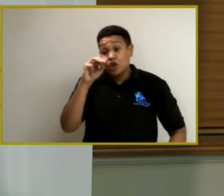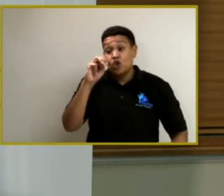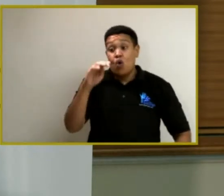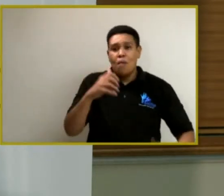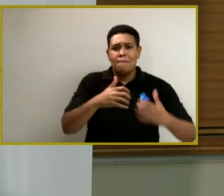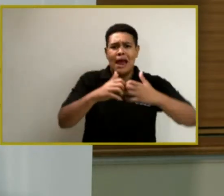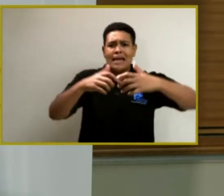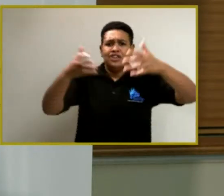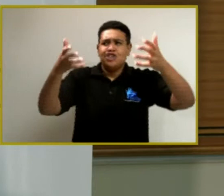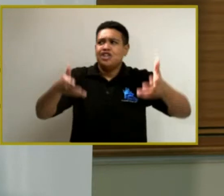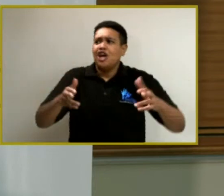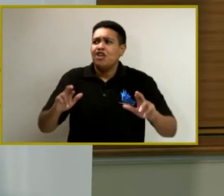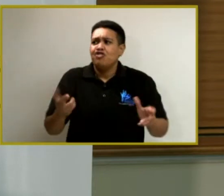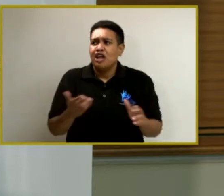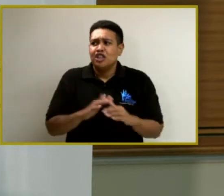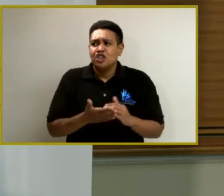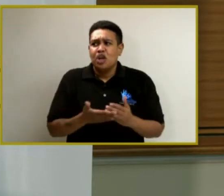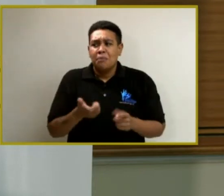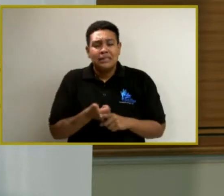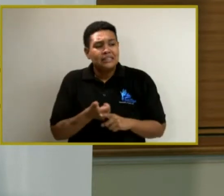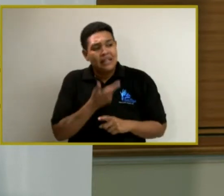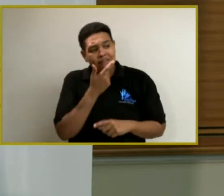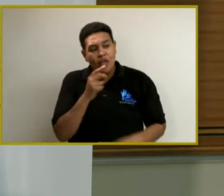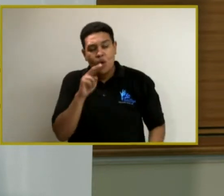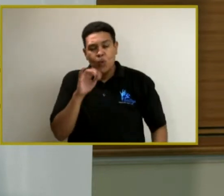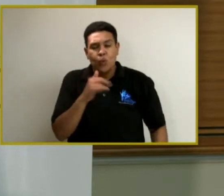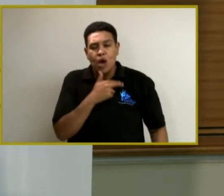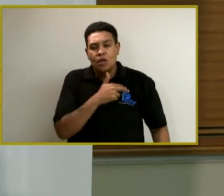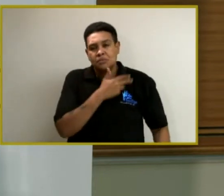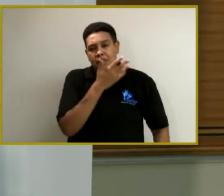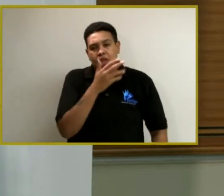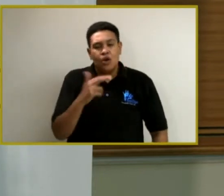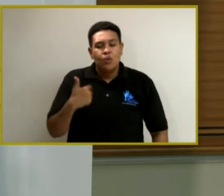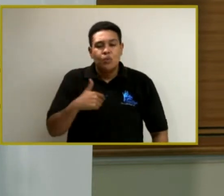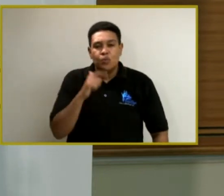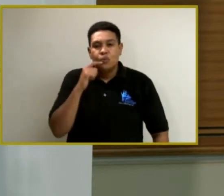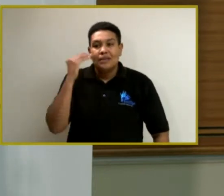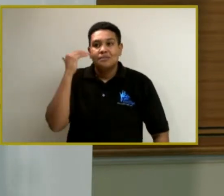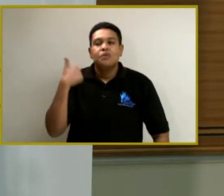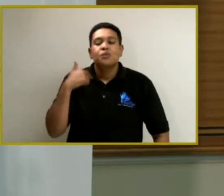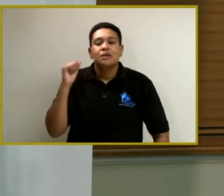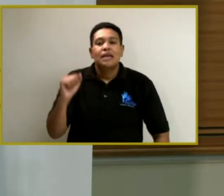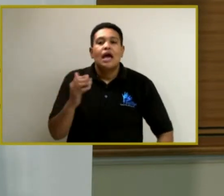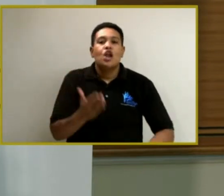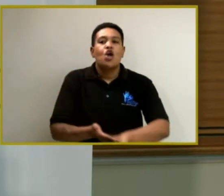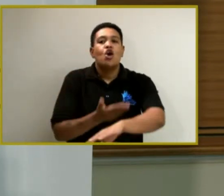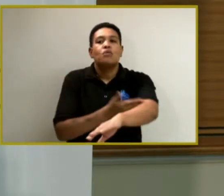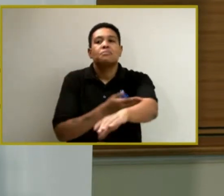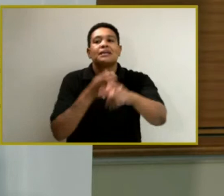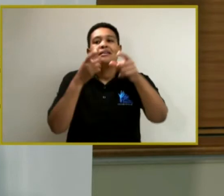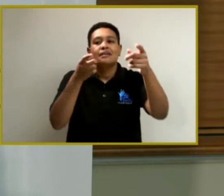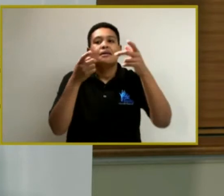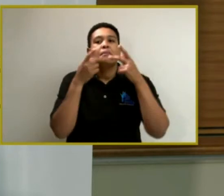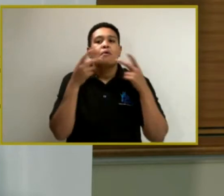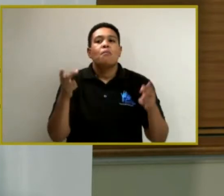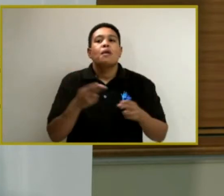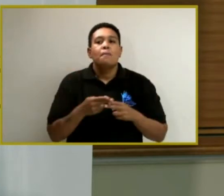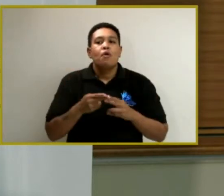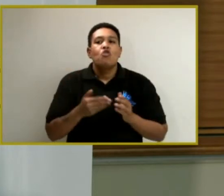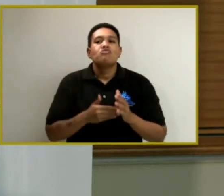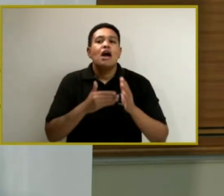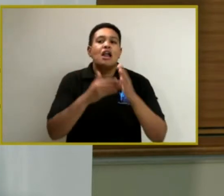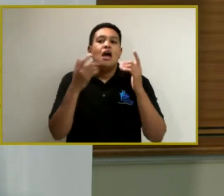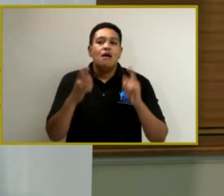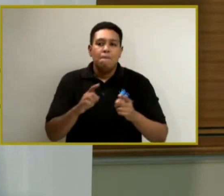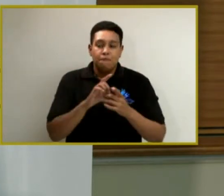is coming on stream at the University Hospital, we do expect that we can update the public more regularly